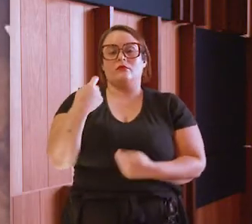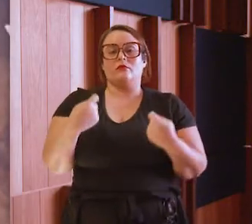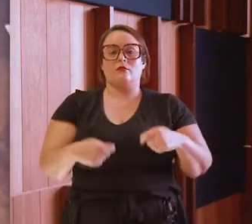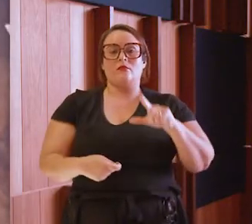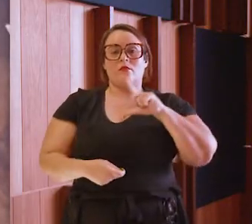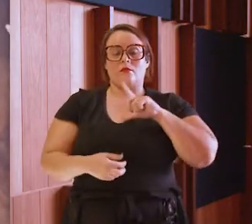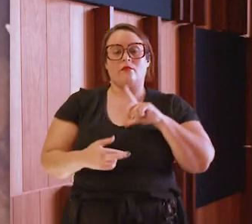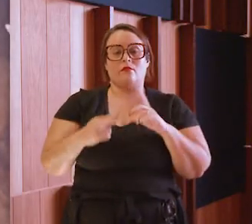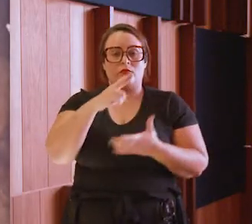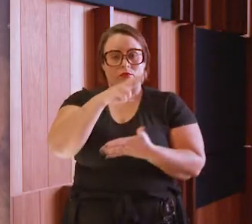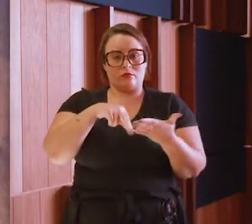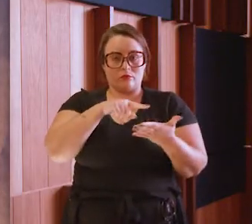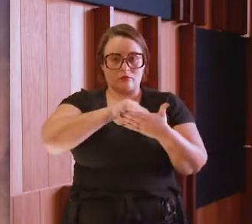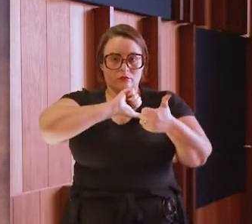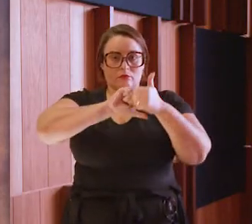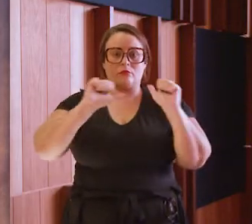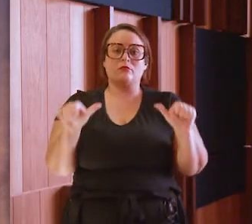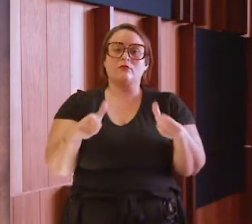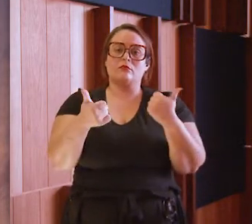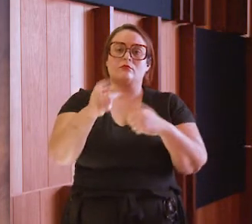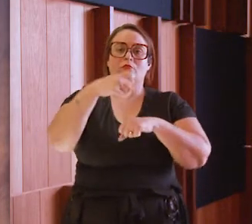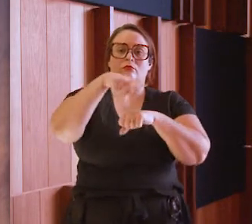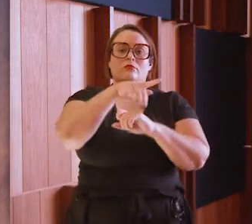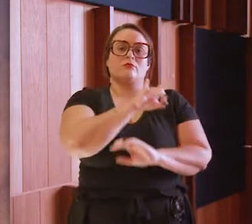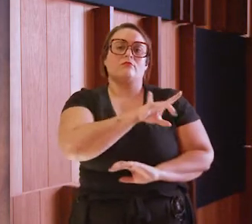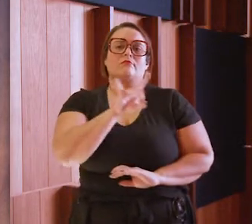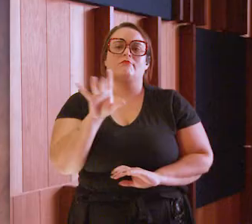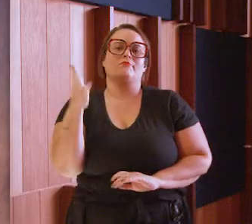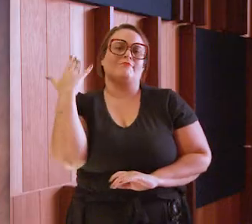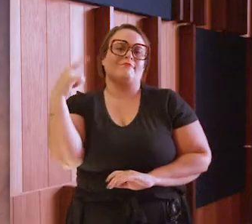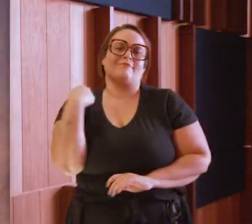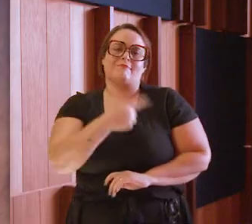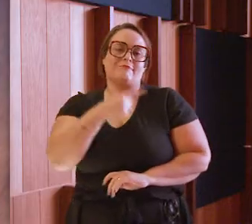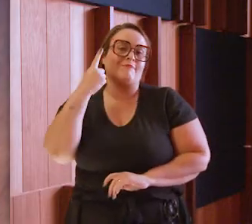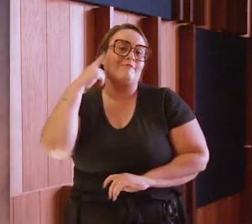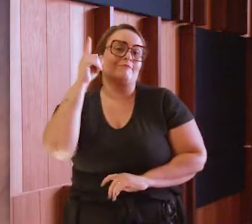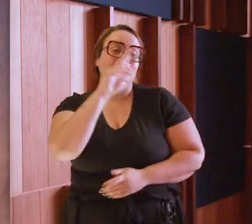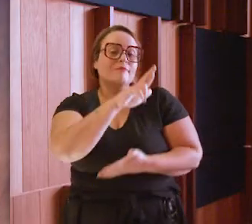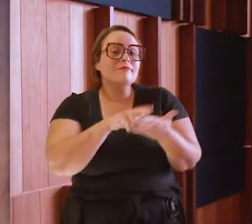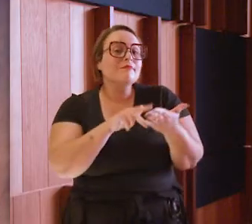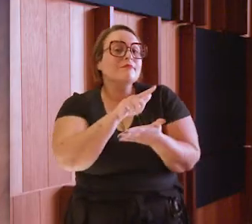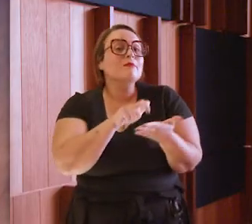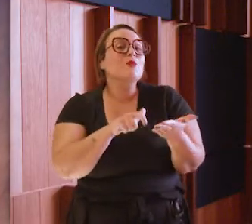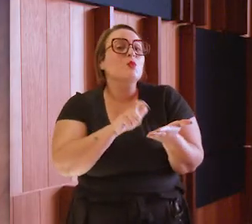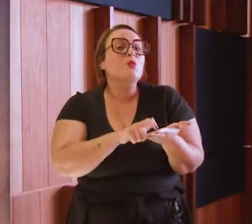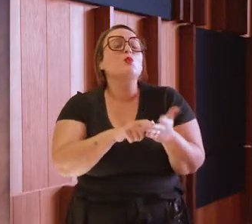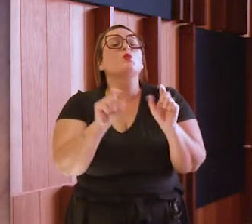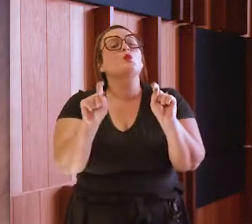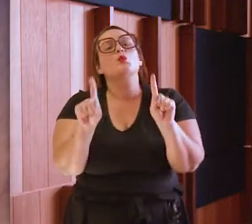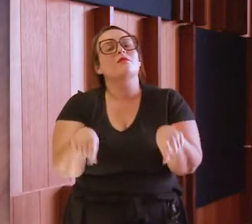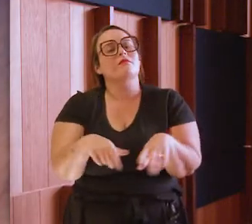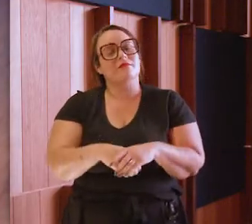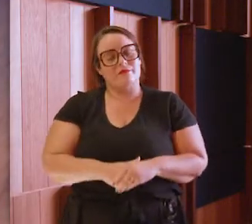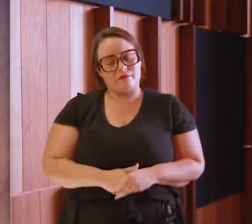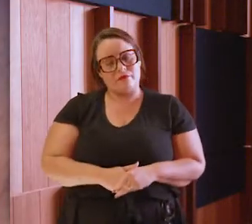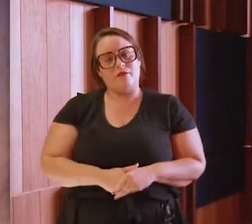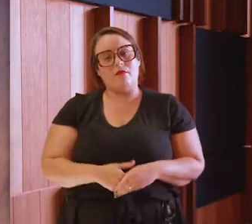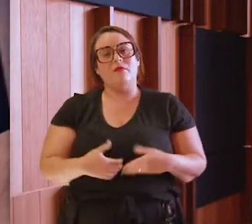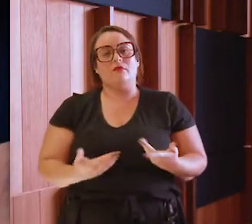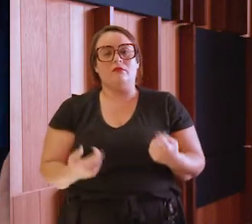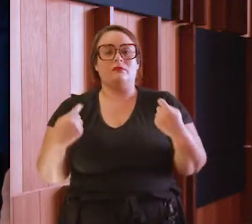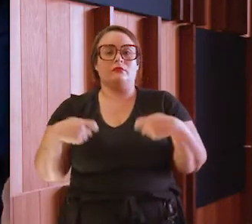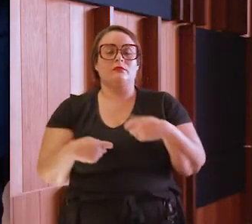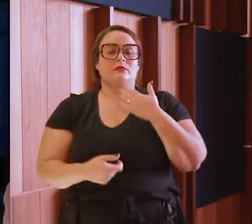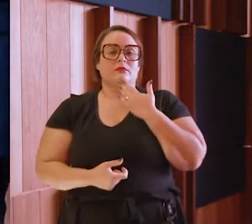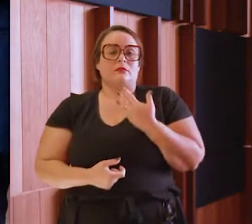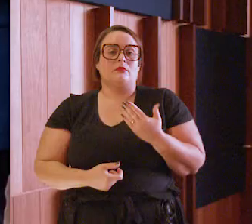what a qualifying country-by-country report. It generally said that you needed to apply either the financial accounting standard of the ultimate parent entity, or you